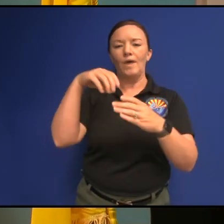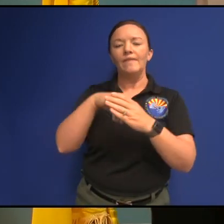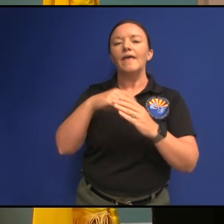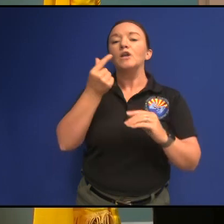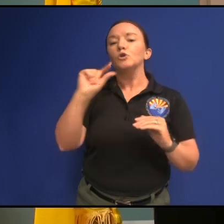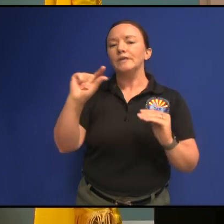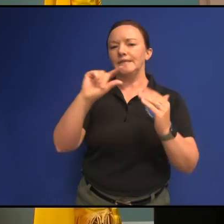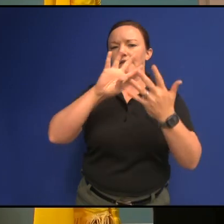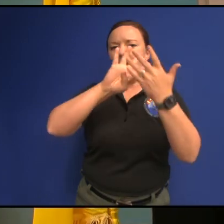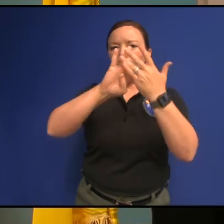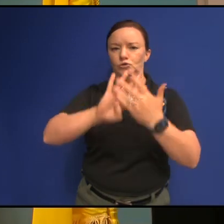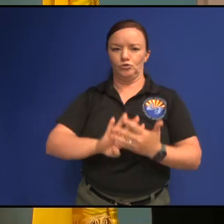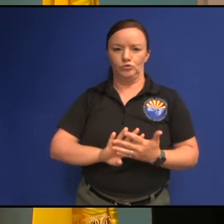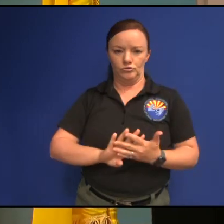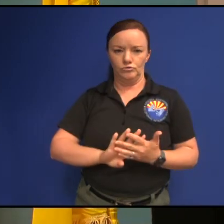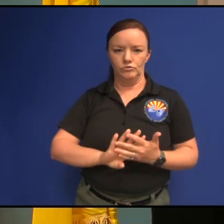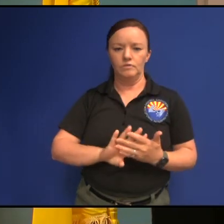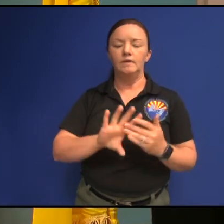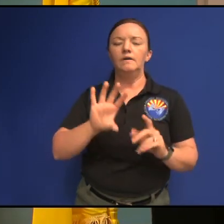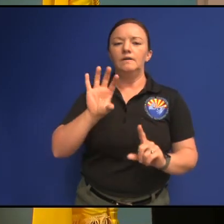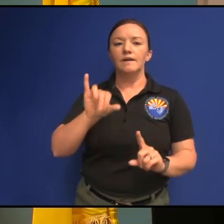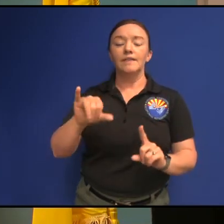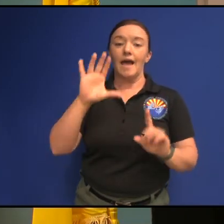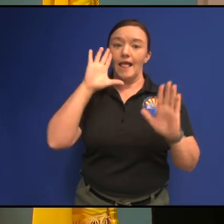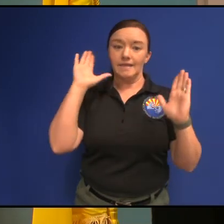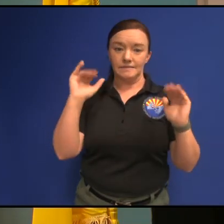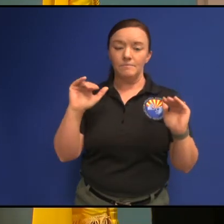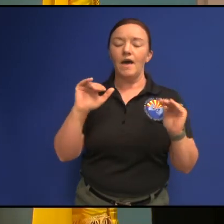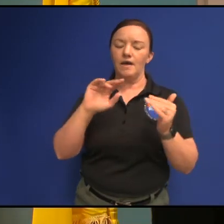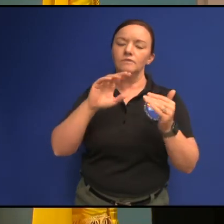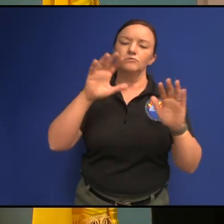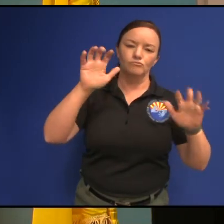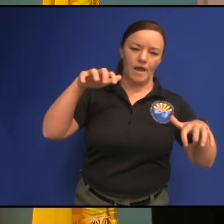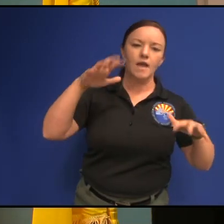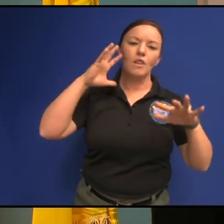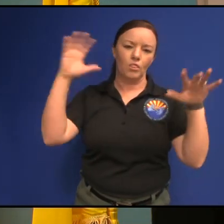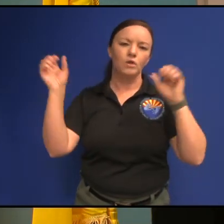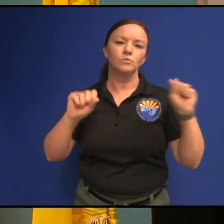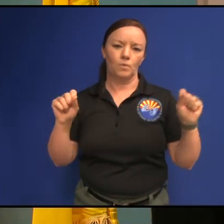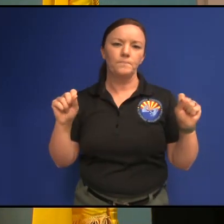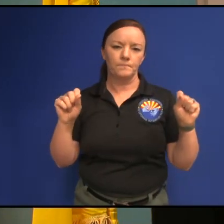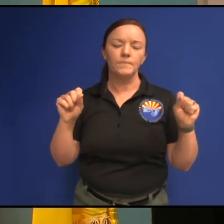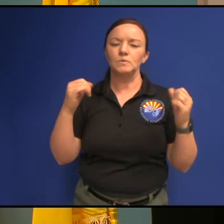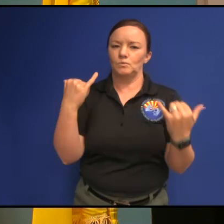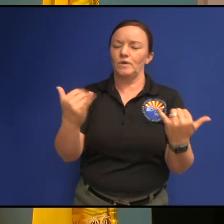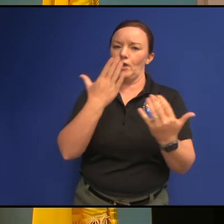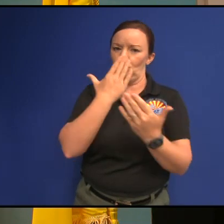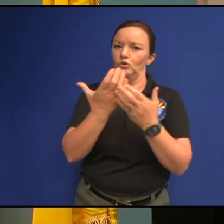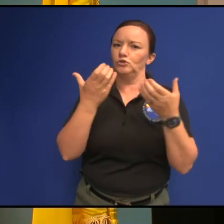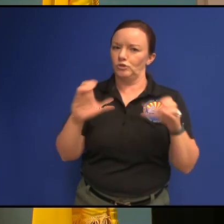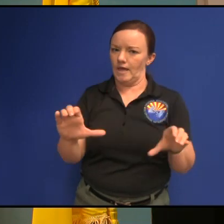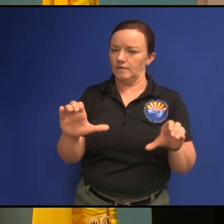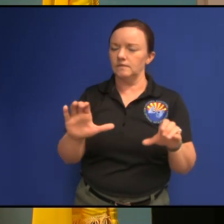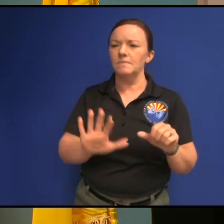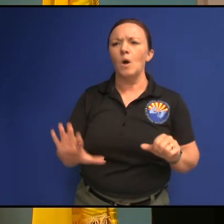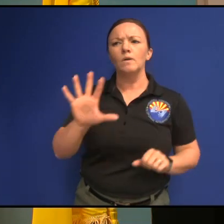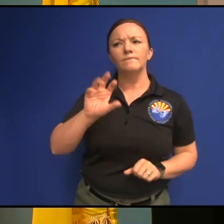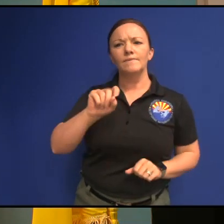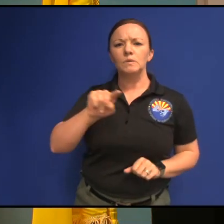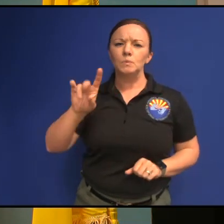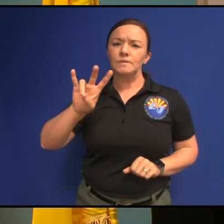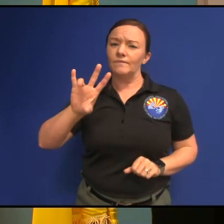thunderstorms are expected. So today we have good chances that we'll see showers and thunderstorms. We've got those at about anywhere from 50